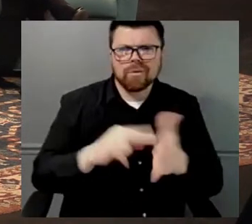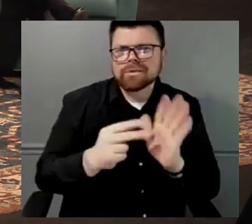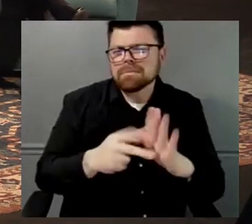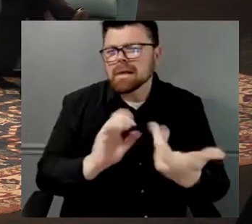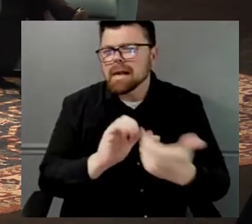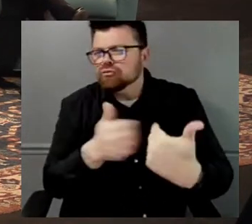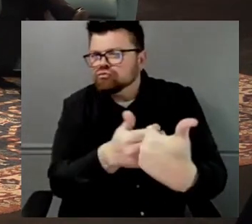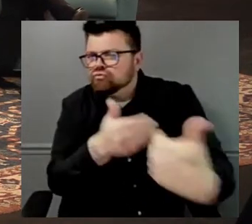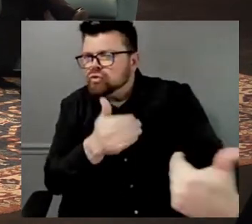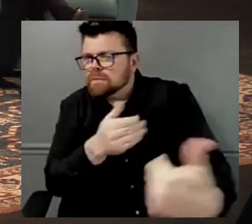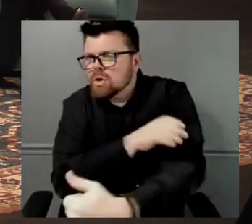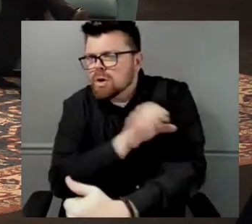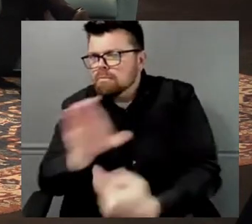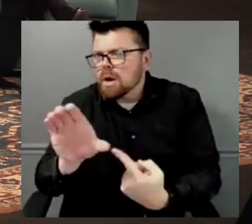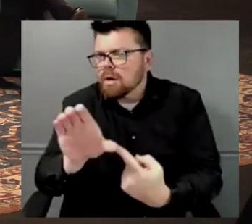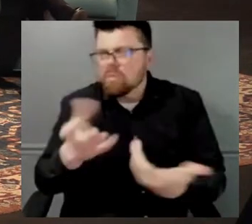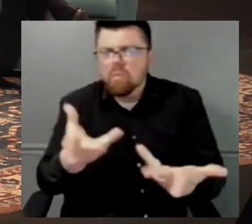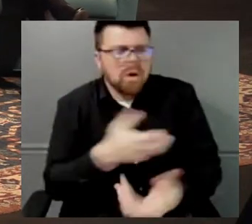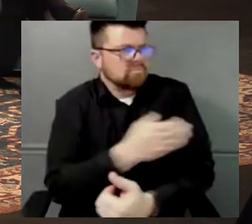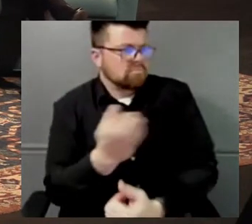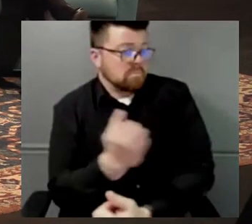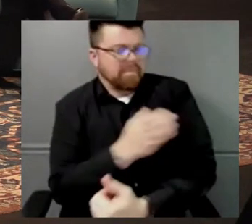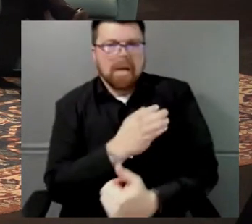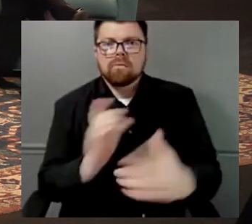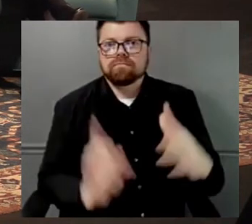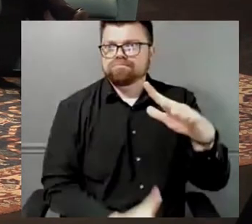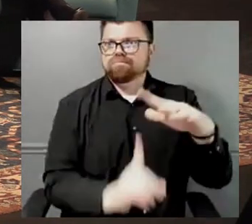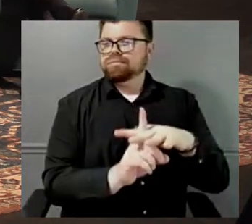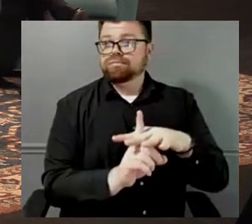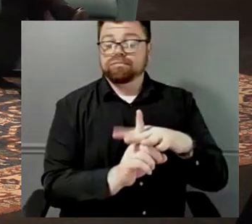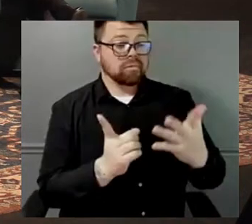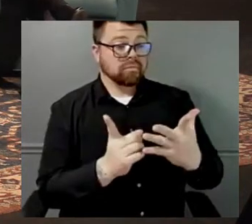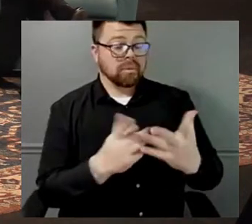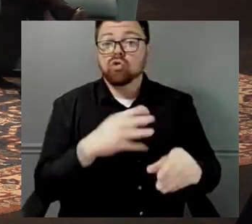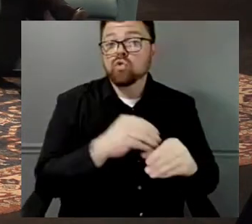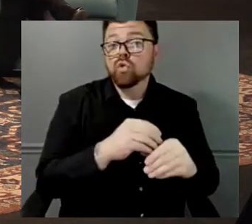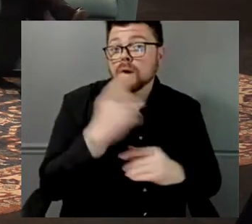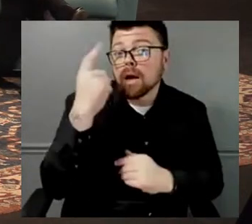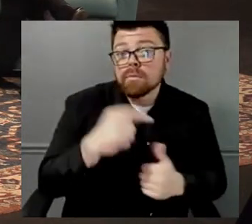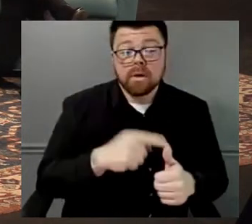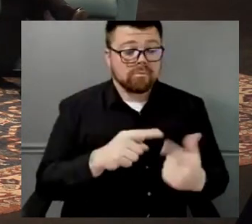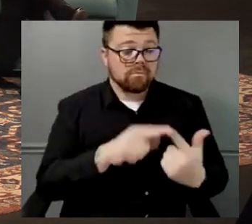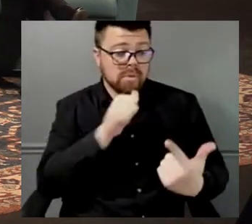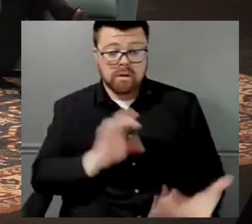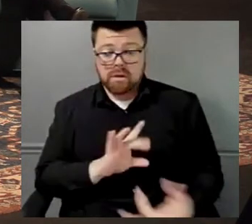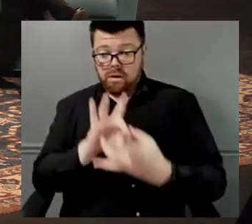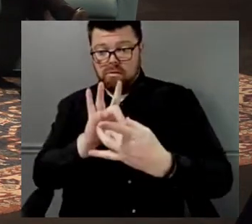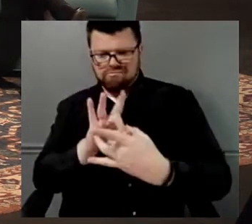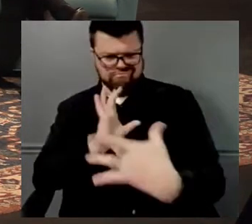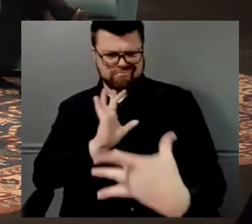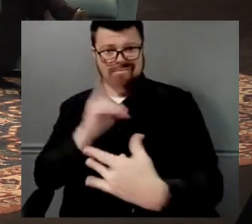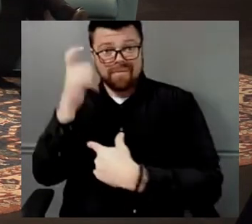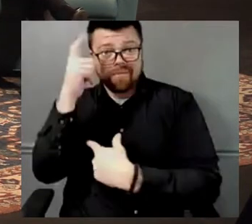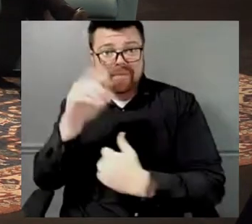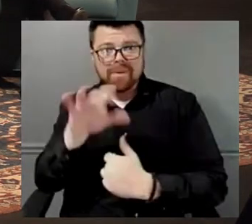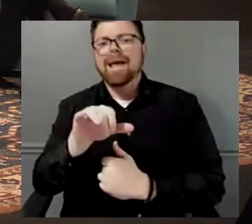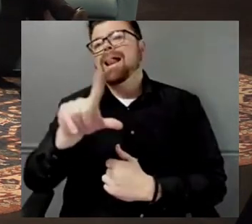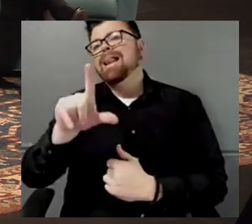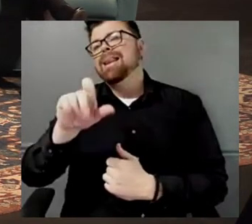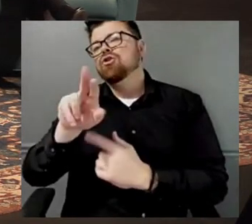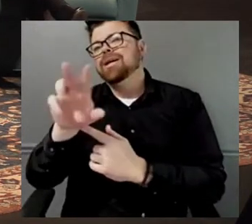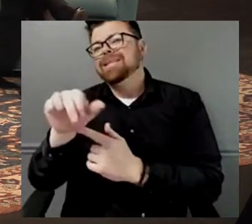power and what power exists in government and outside of government? That literacy, that basic literacy in power, is something that seems to be